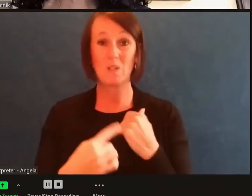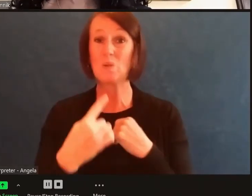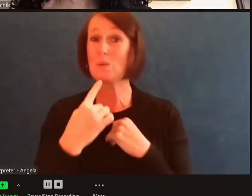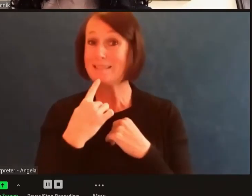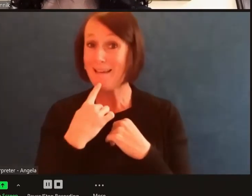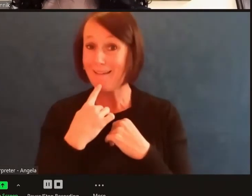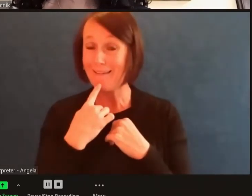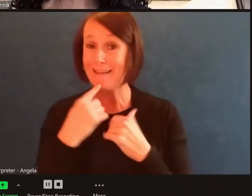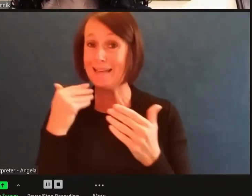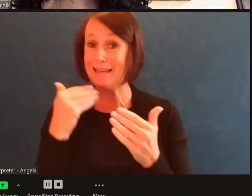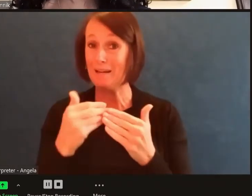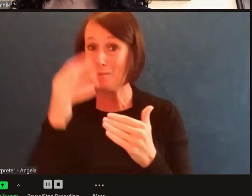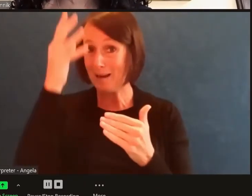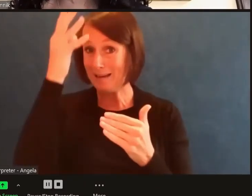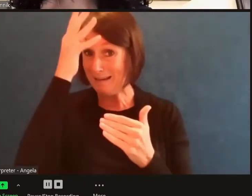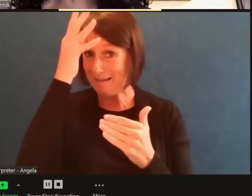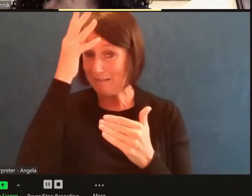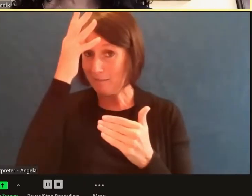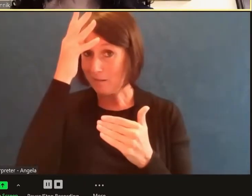book.